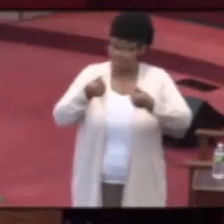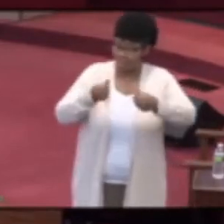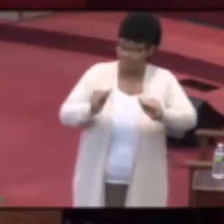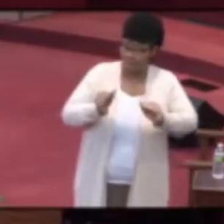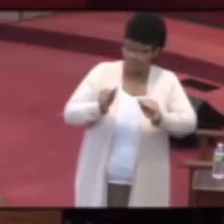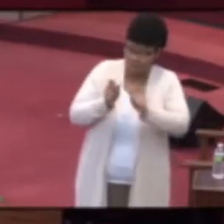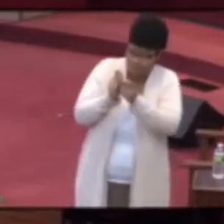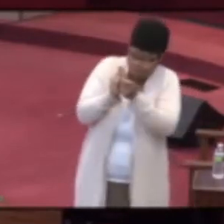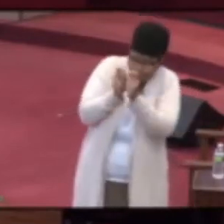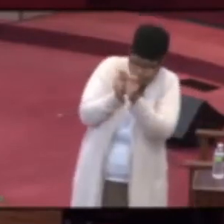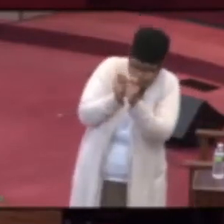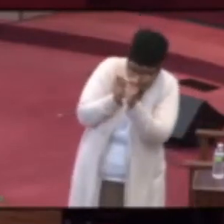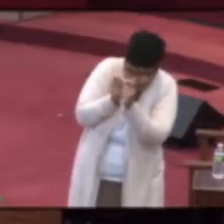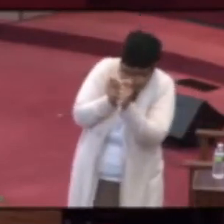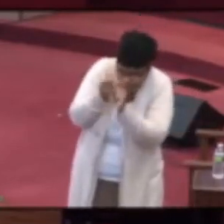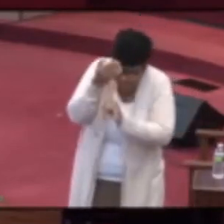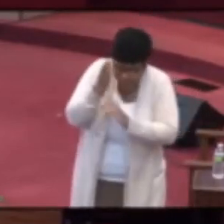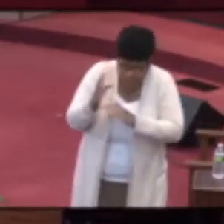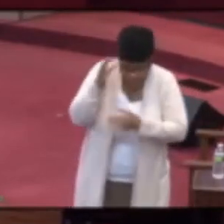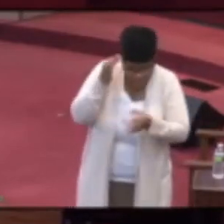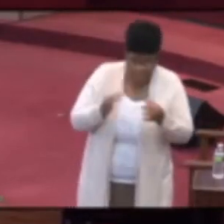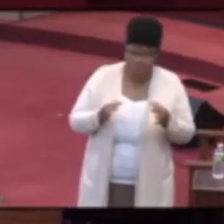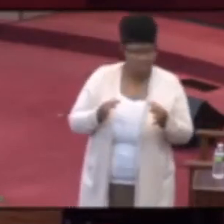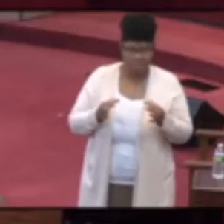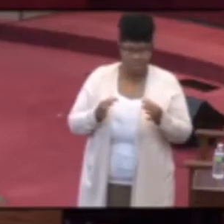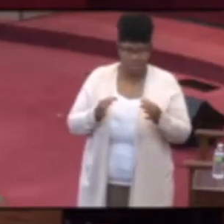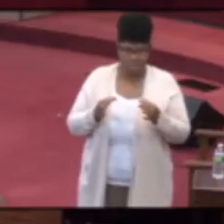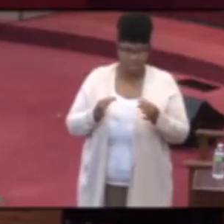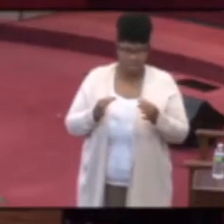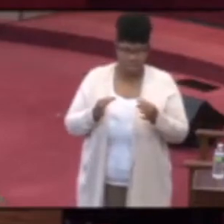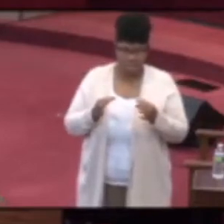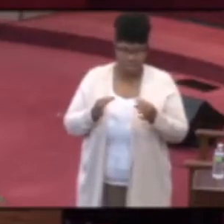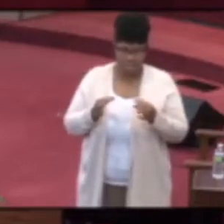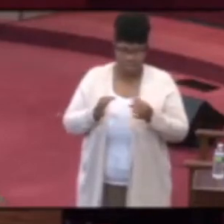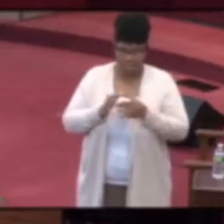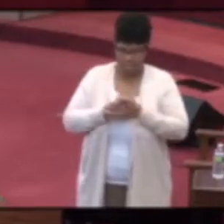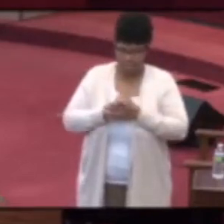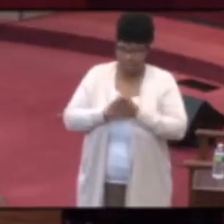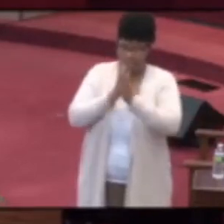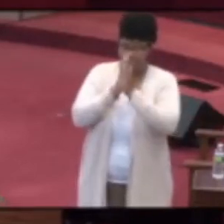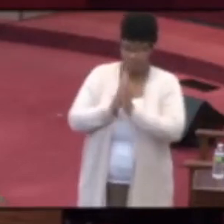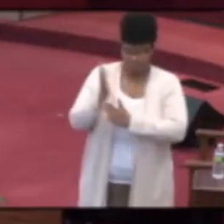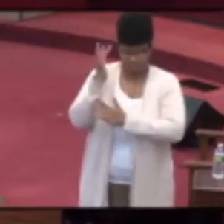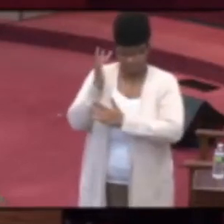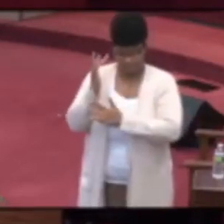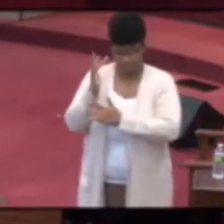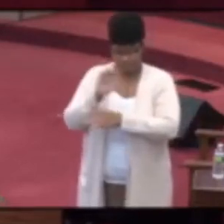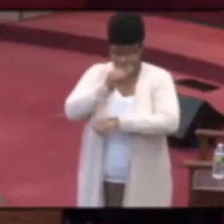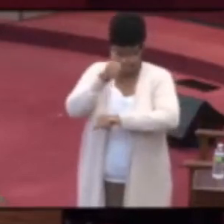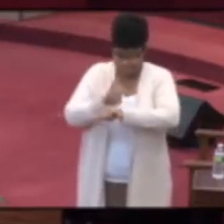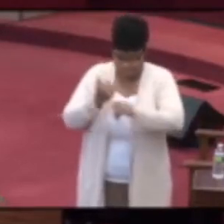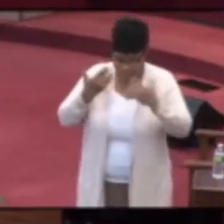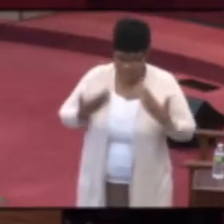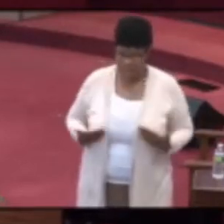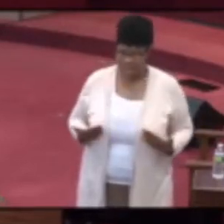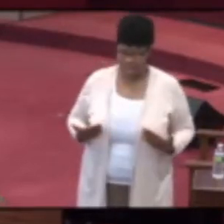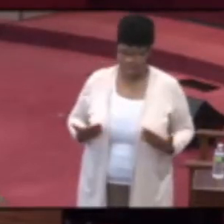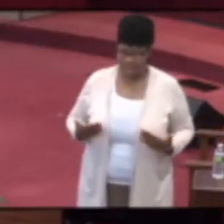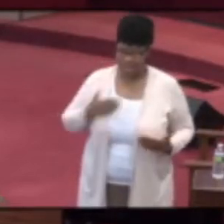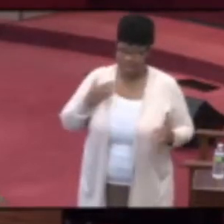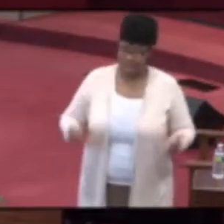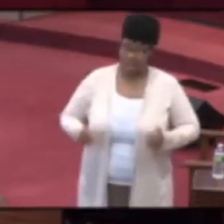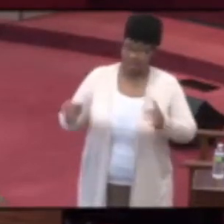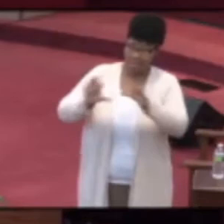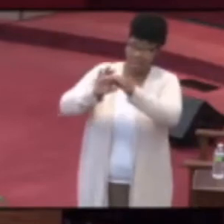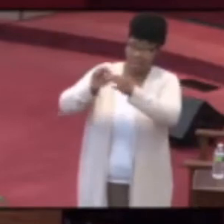to manipulate God's decisions. Prayer is to ground me